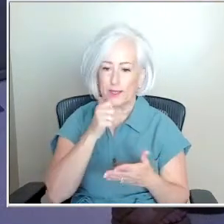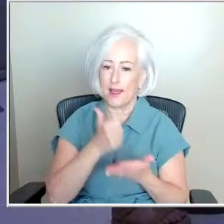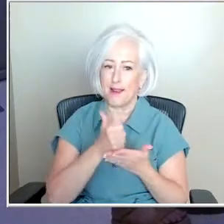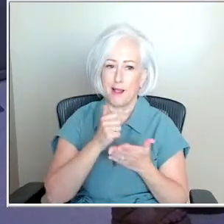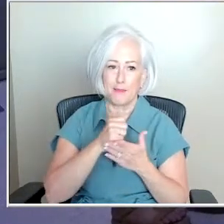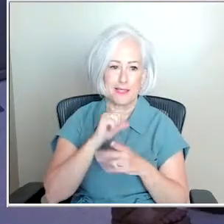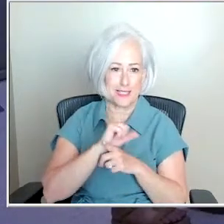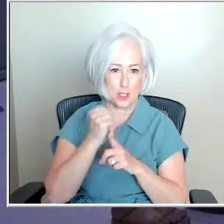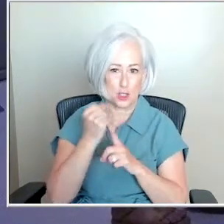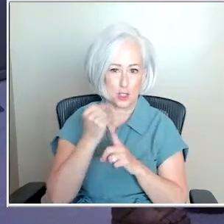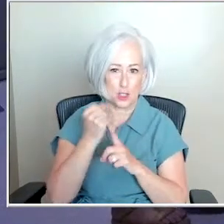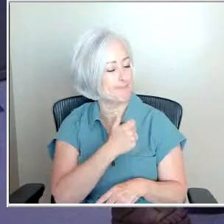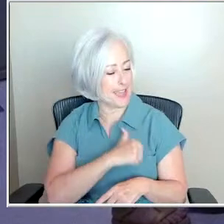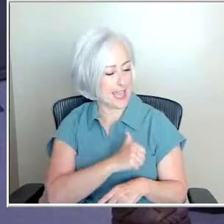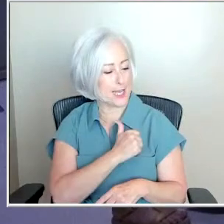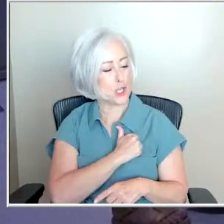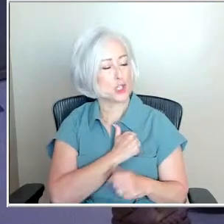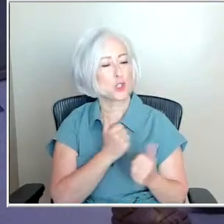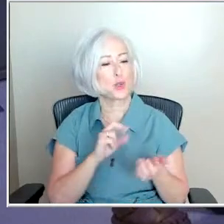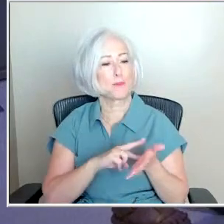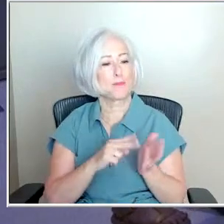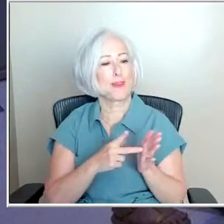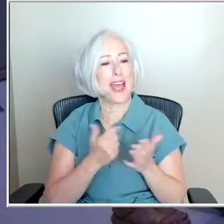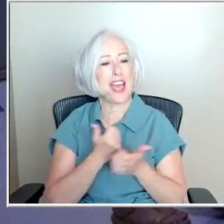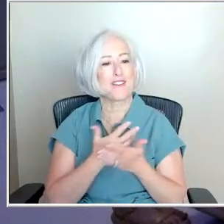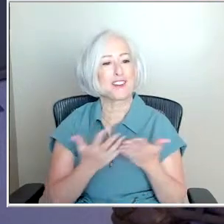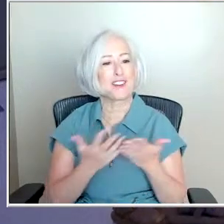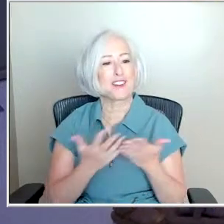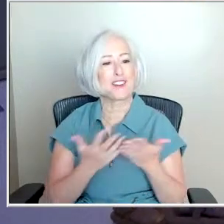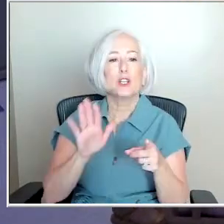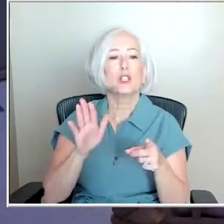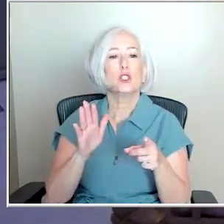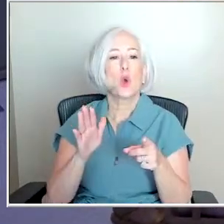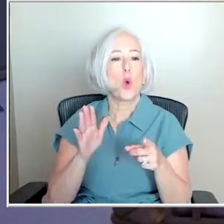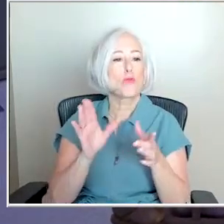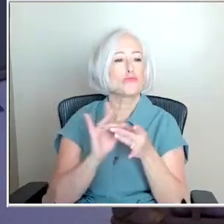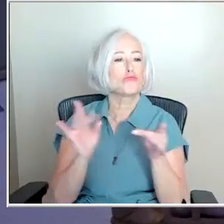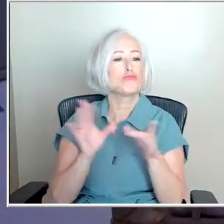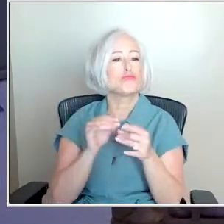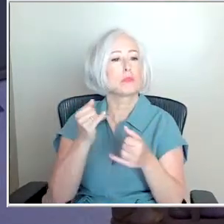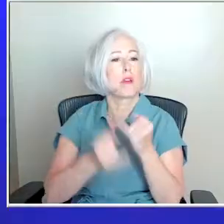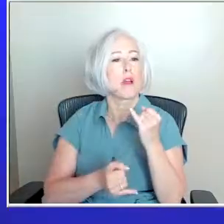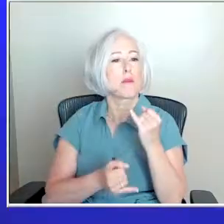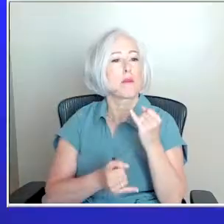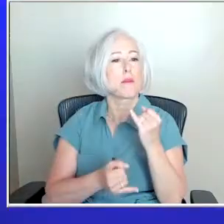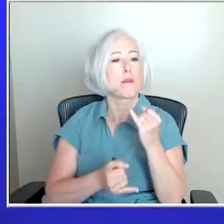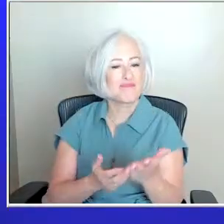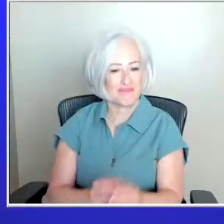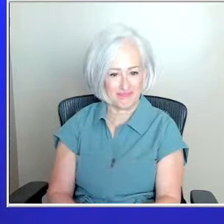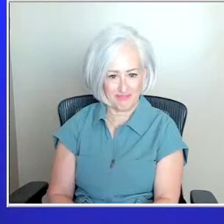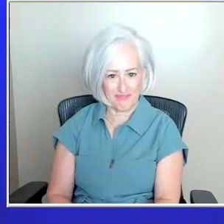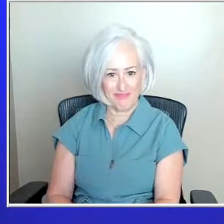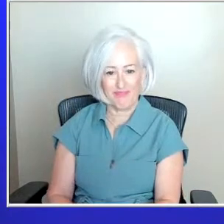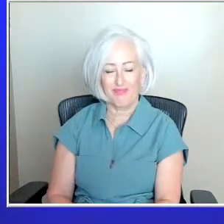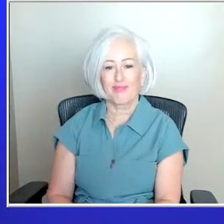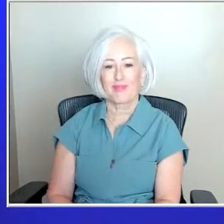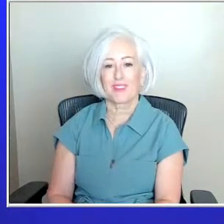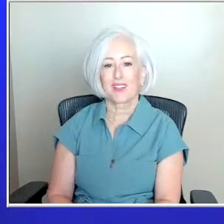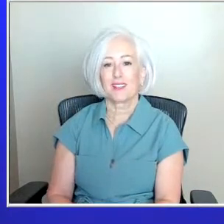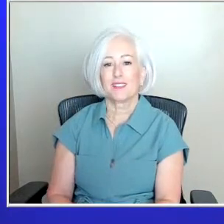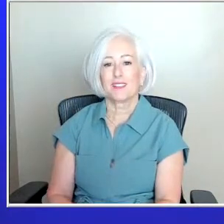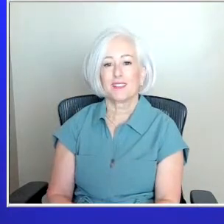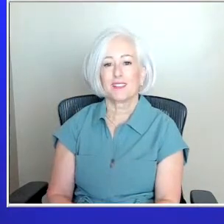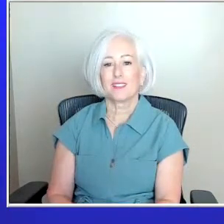attitude's everything. Yeah. Kaleigh, what's the big takeaway from your story? I would just say, nobody knows your body like you